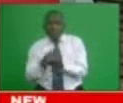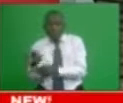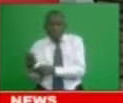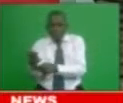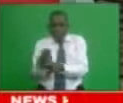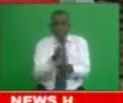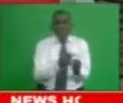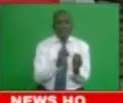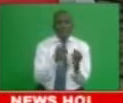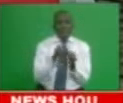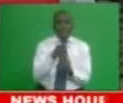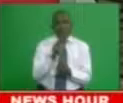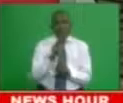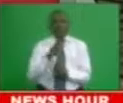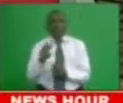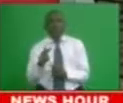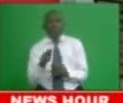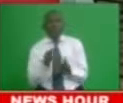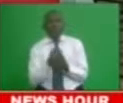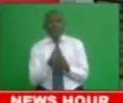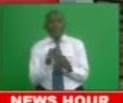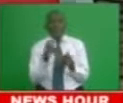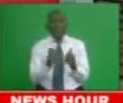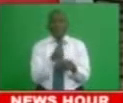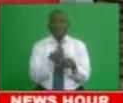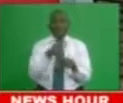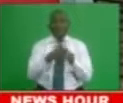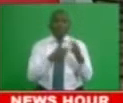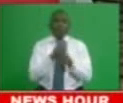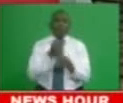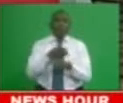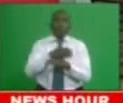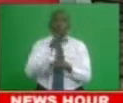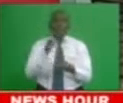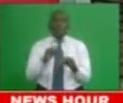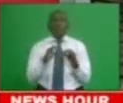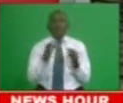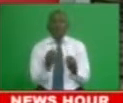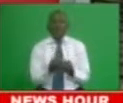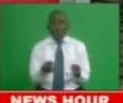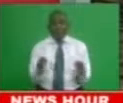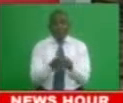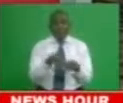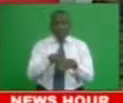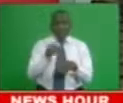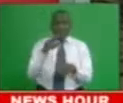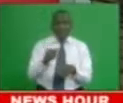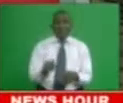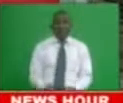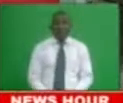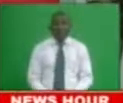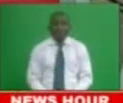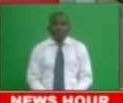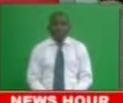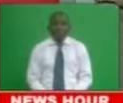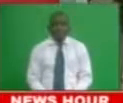to GBC24 on the sidelines of the maiden World Cocoa Farmers Organization Summit held in Accra.